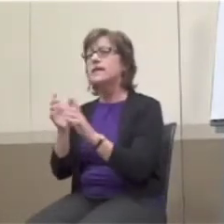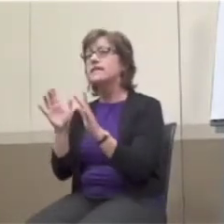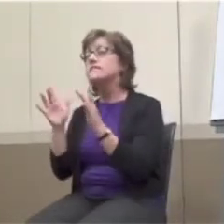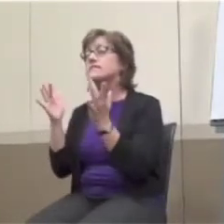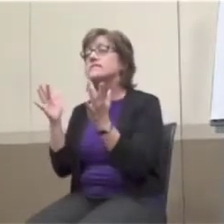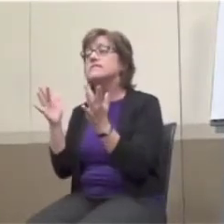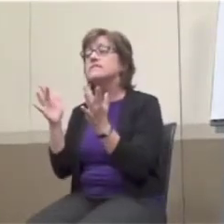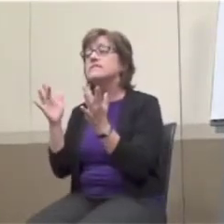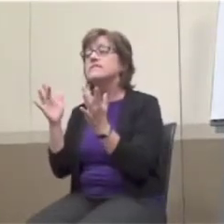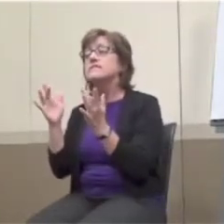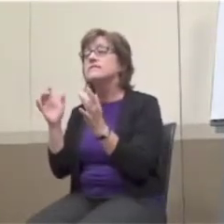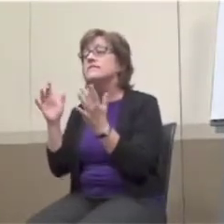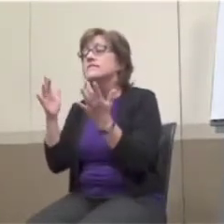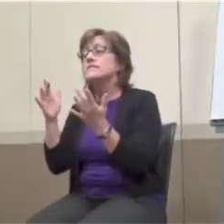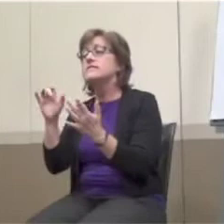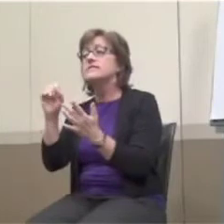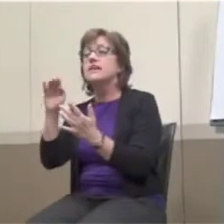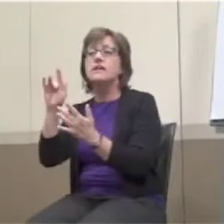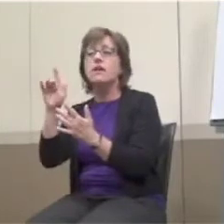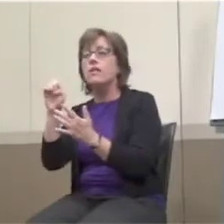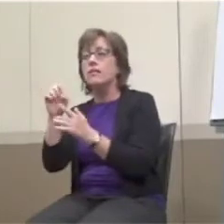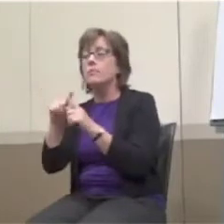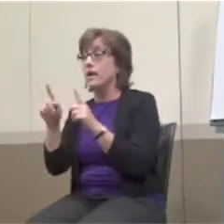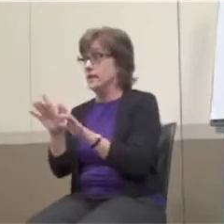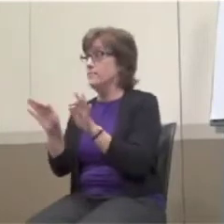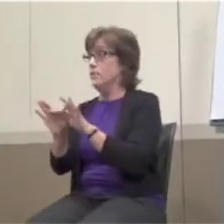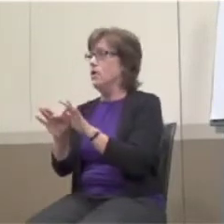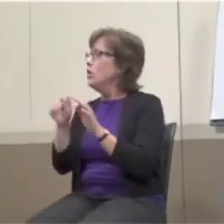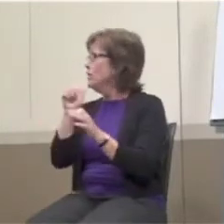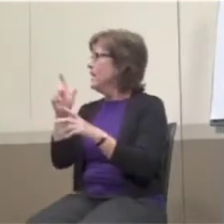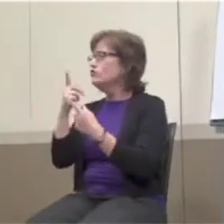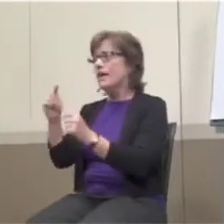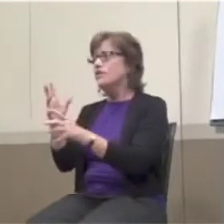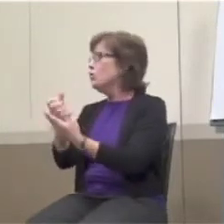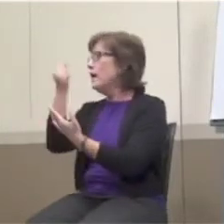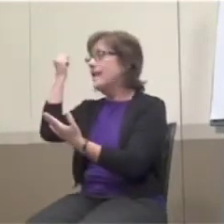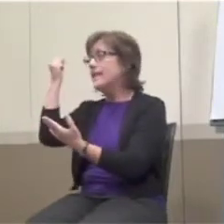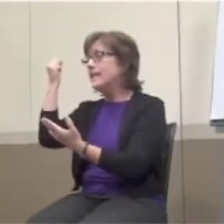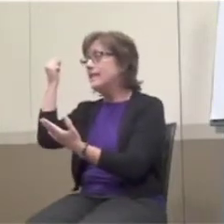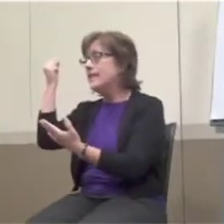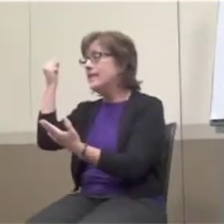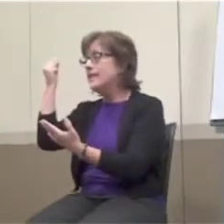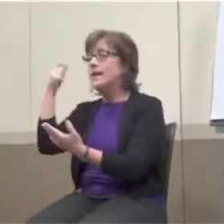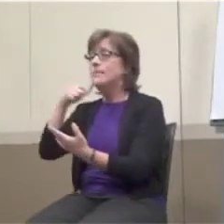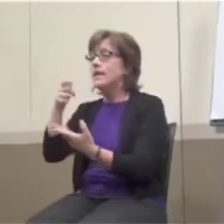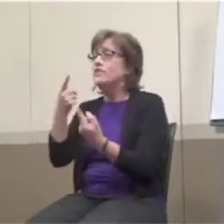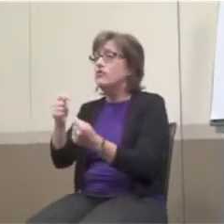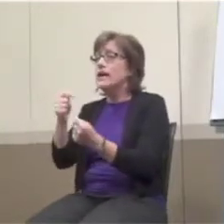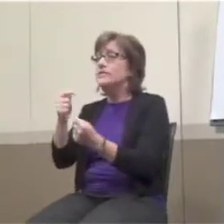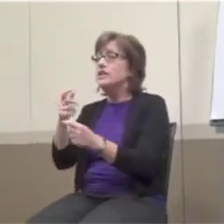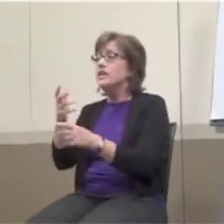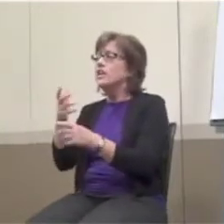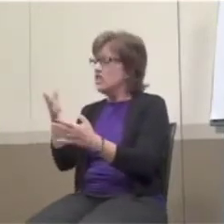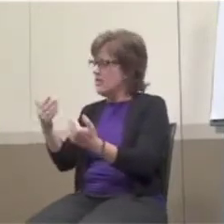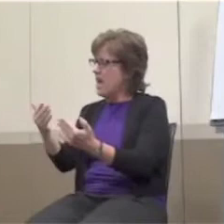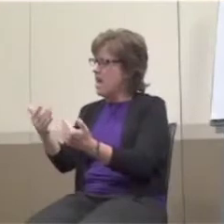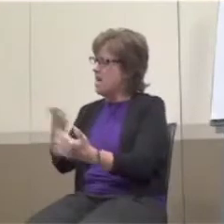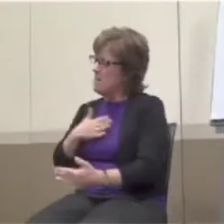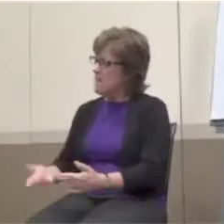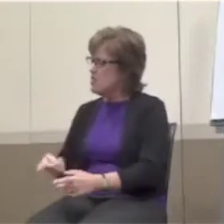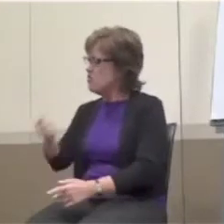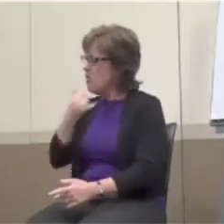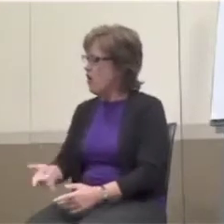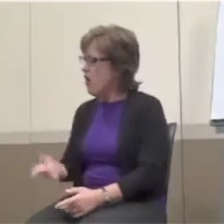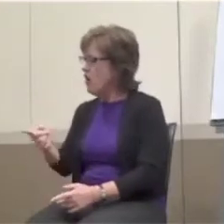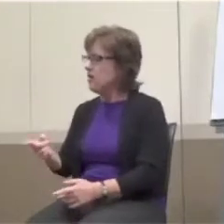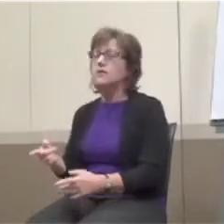subtle, but it's important. Remember, we're not trying to win the argument. So I'm not trying to get you to admit that you're wrong. I'm